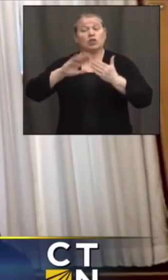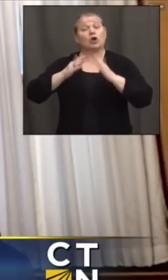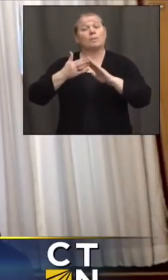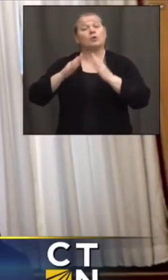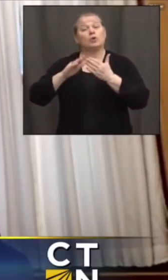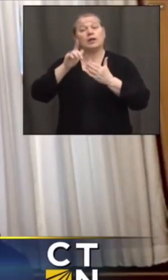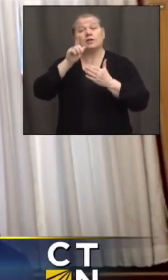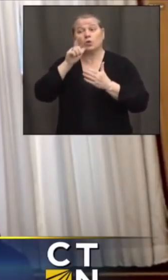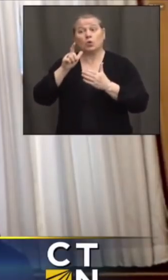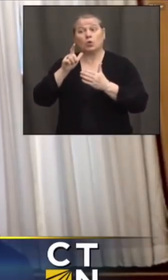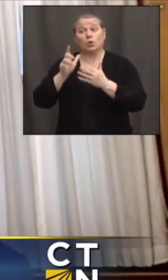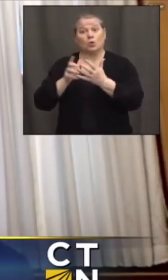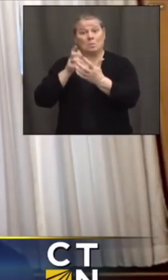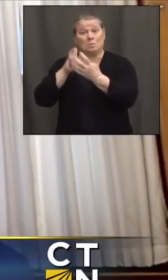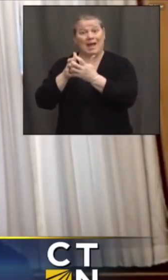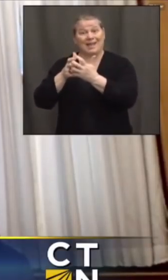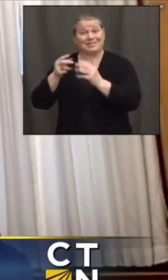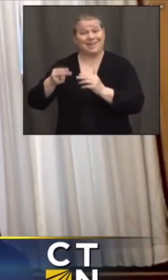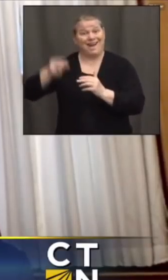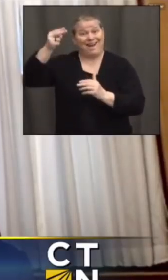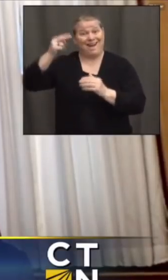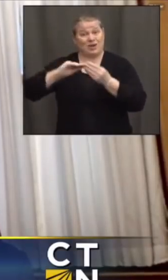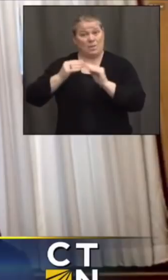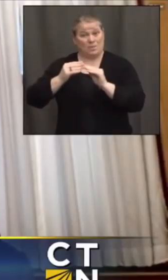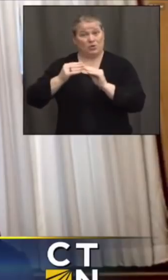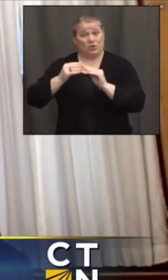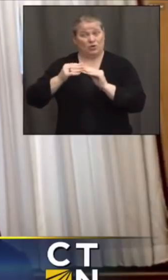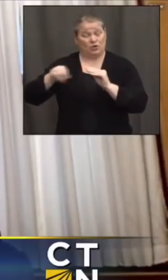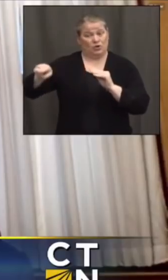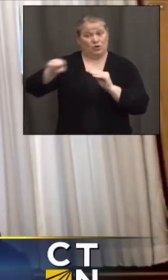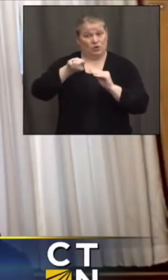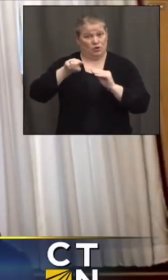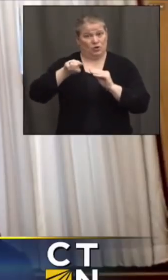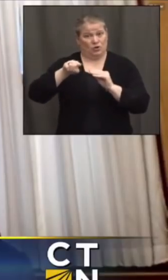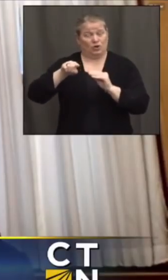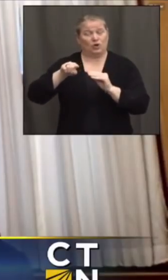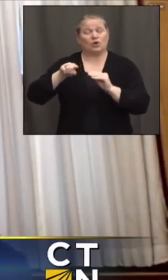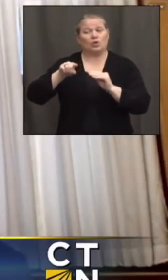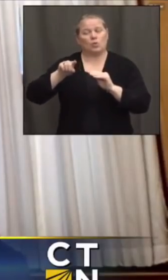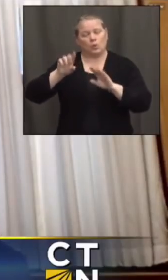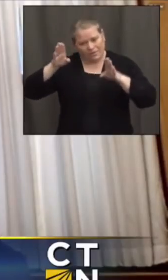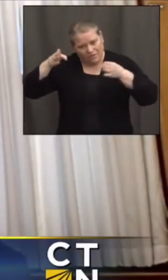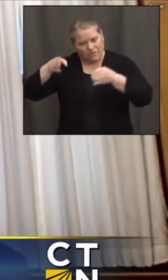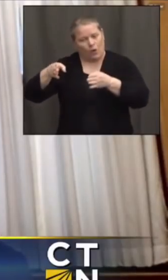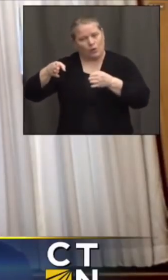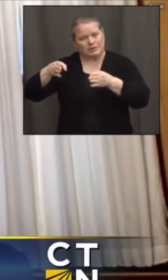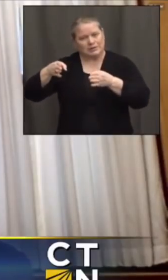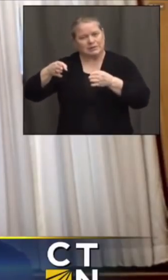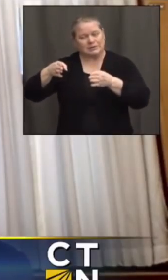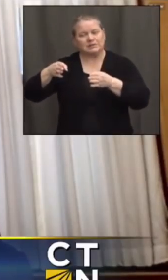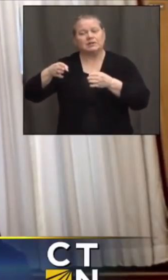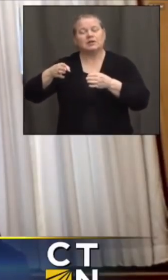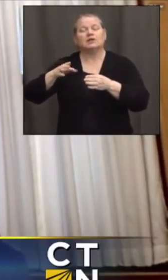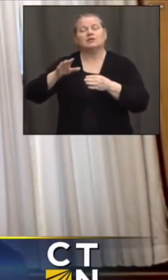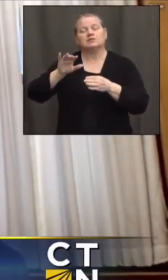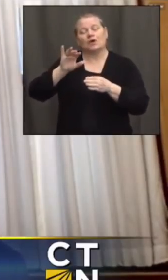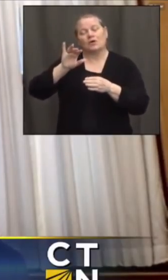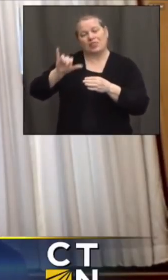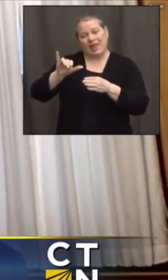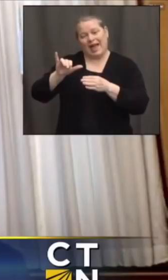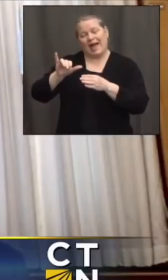that measure in terms of being highly vulnerable. And that slice of the data shows that 23%